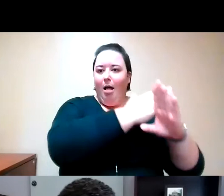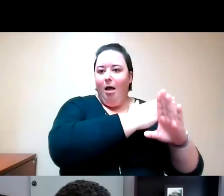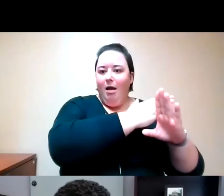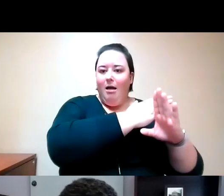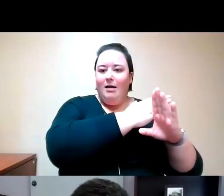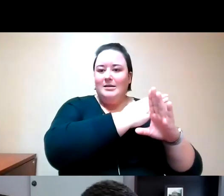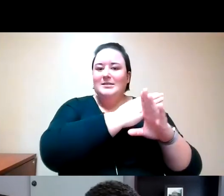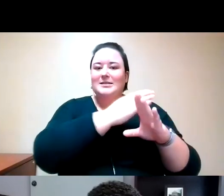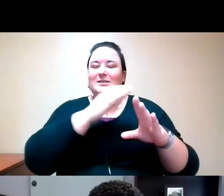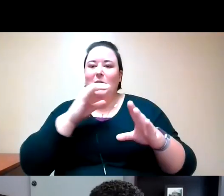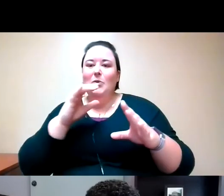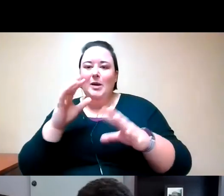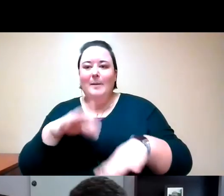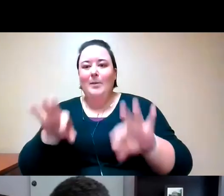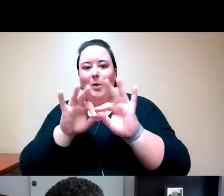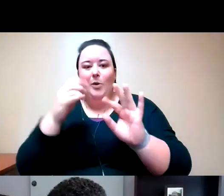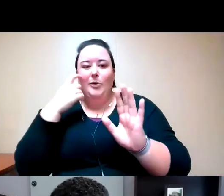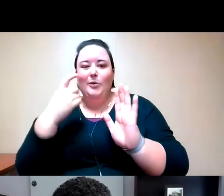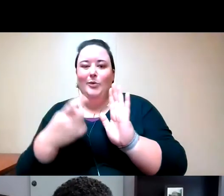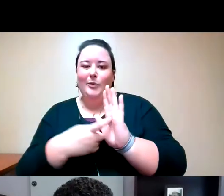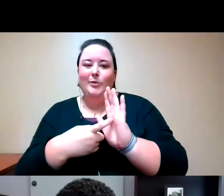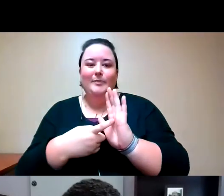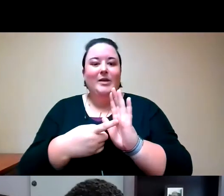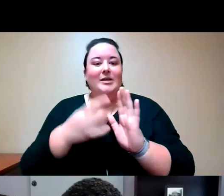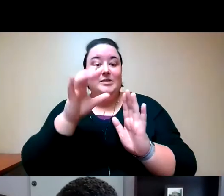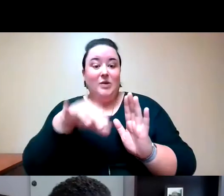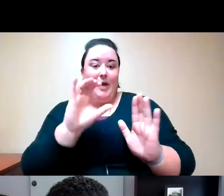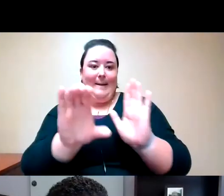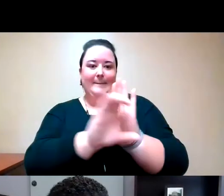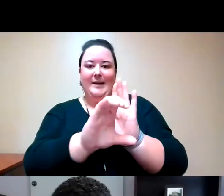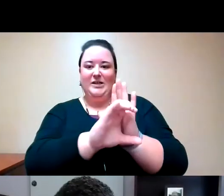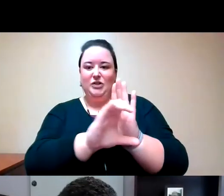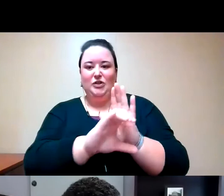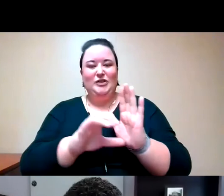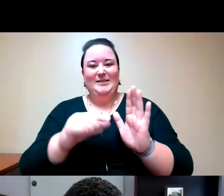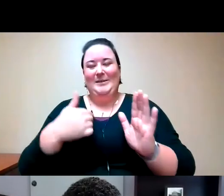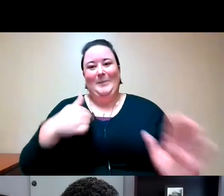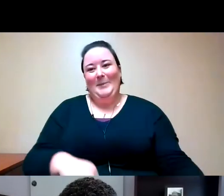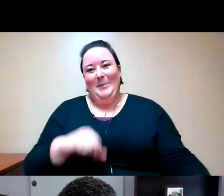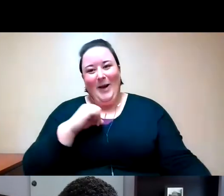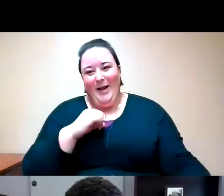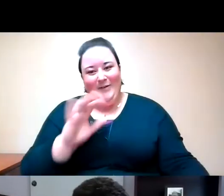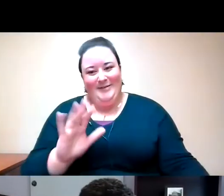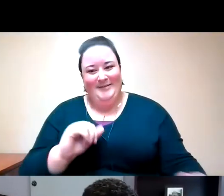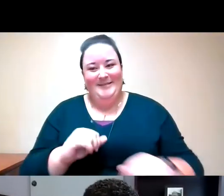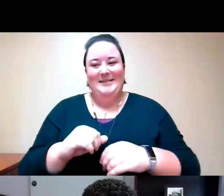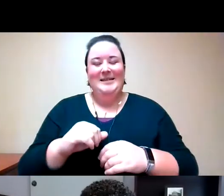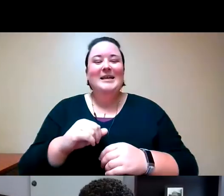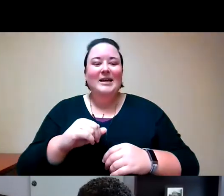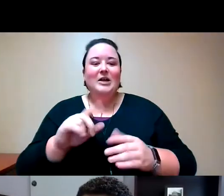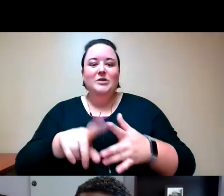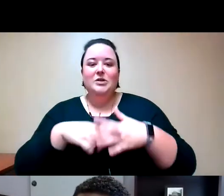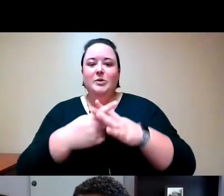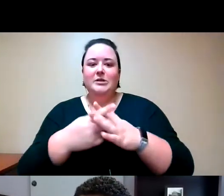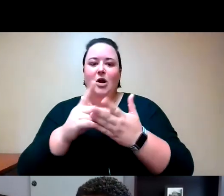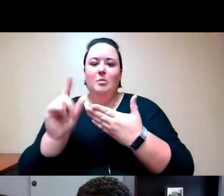And so that is something that we've started to build here. And I show this image just as a point of pride. So we started our program a little over